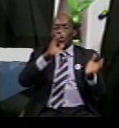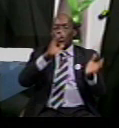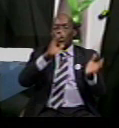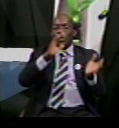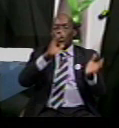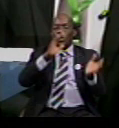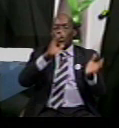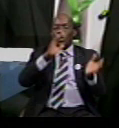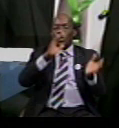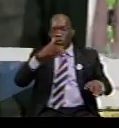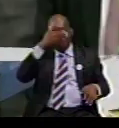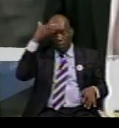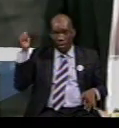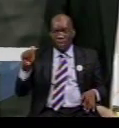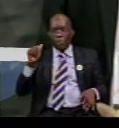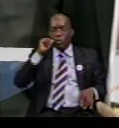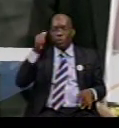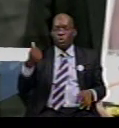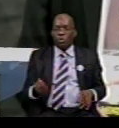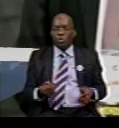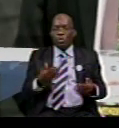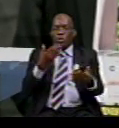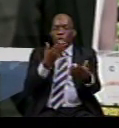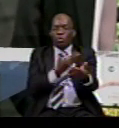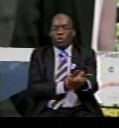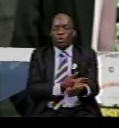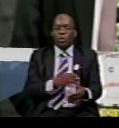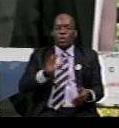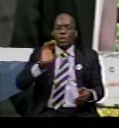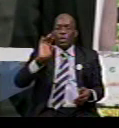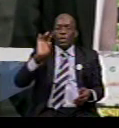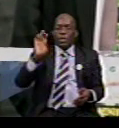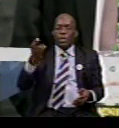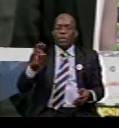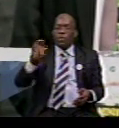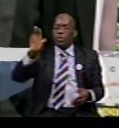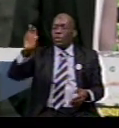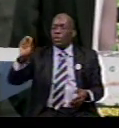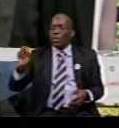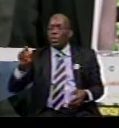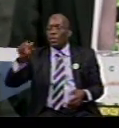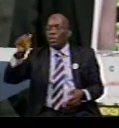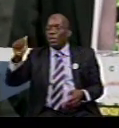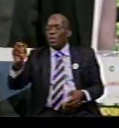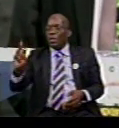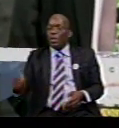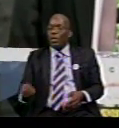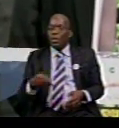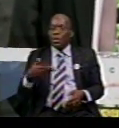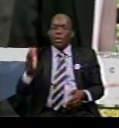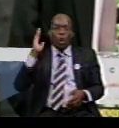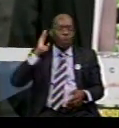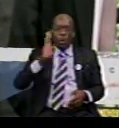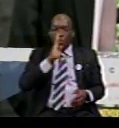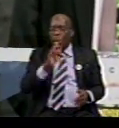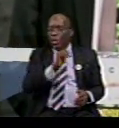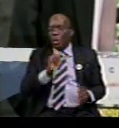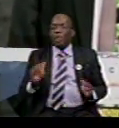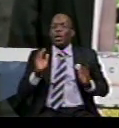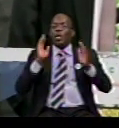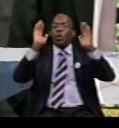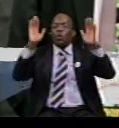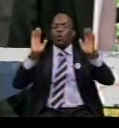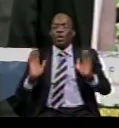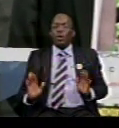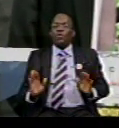7:30 a.m., there is going to be a memorable service on this field. Make sure you are